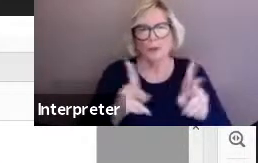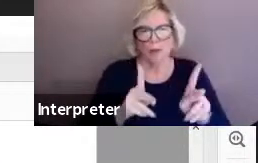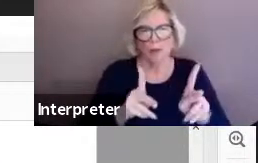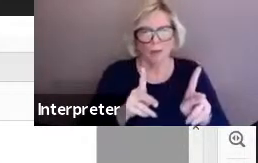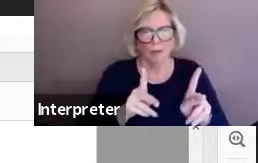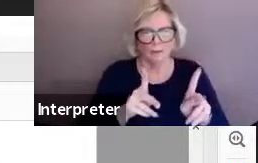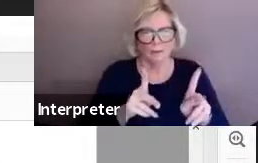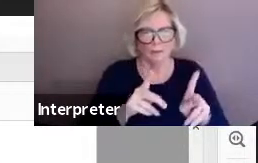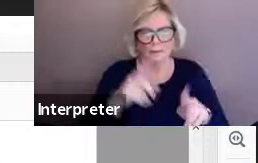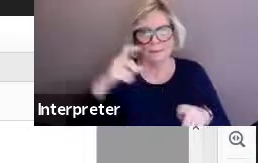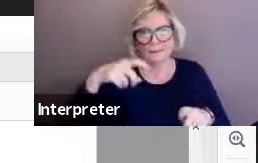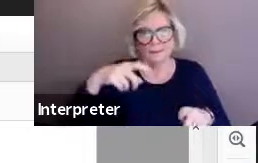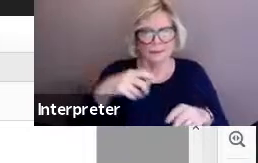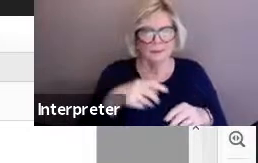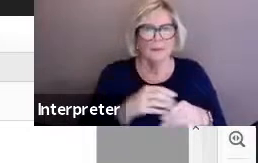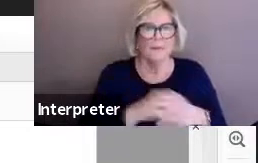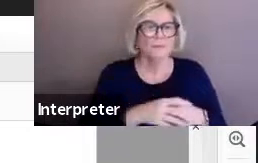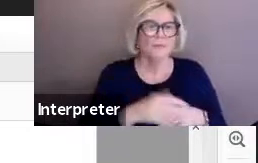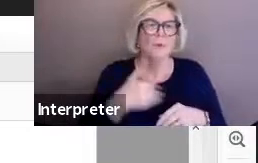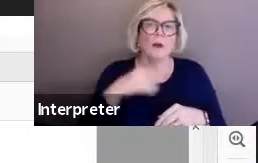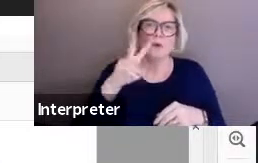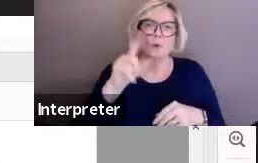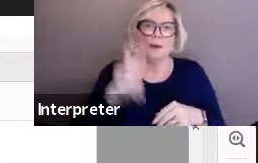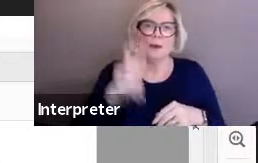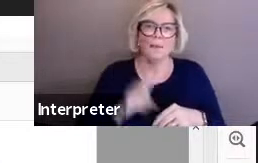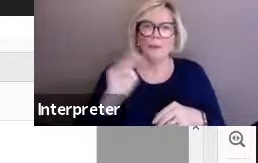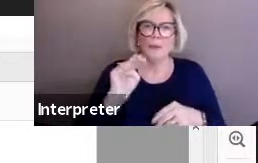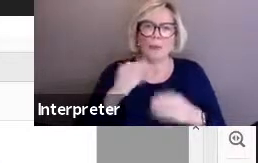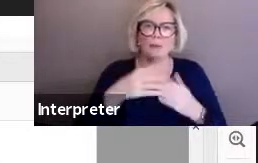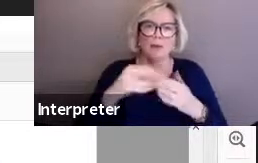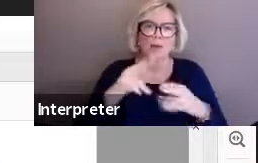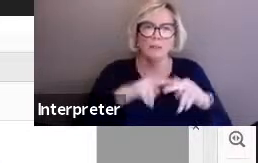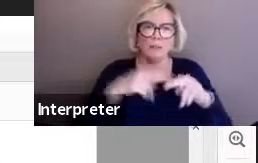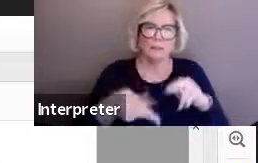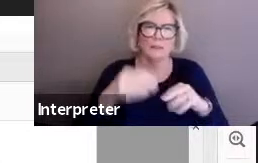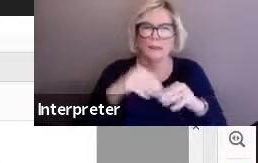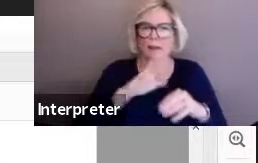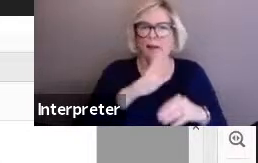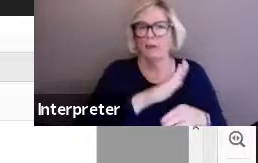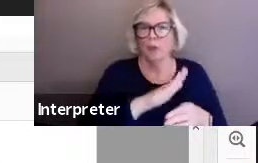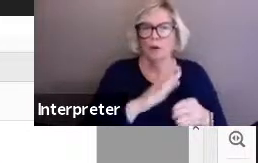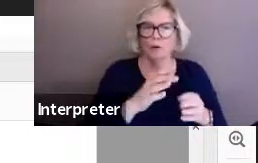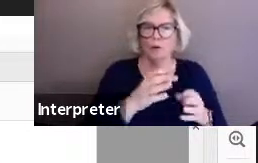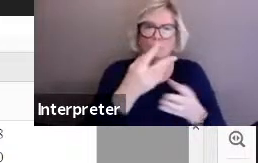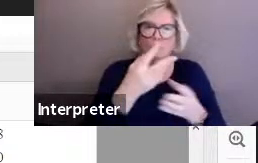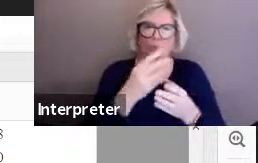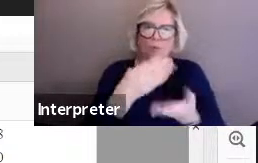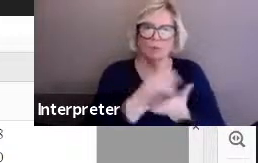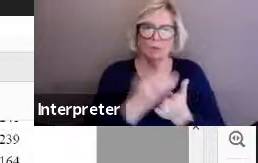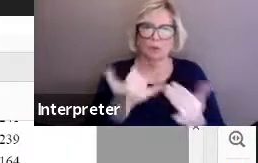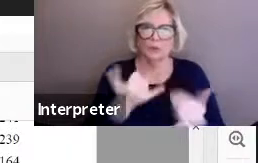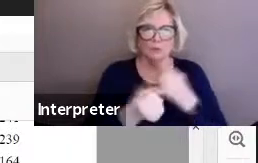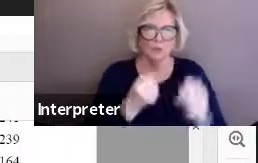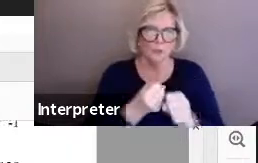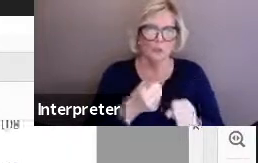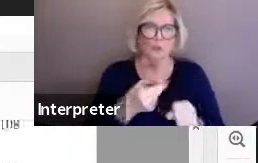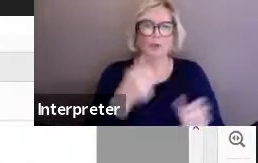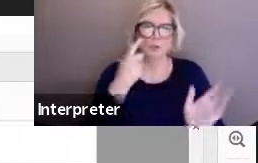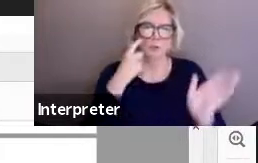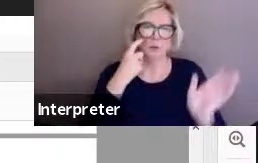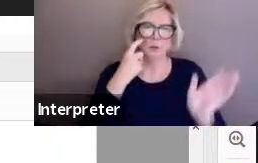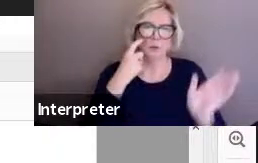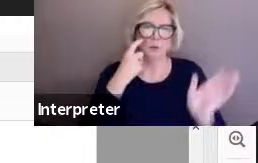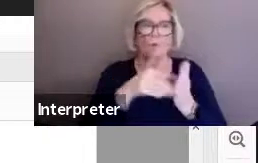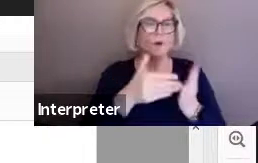had about a $2.5 million decrease in their collective budgets this year, and we can actually attribute most of that, almost all of